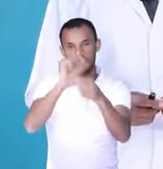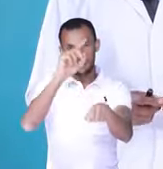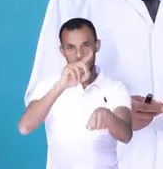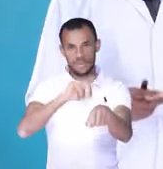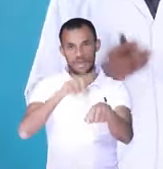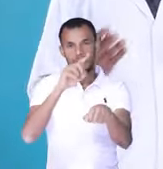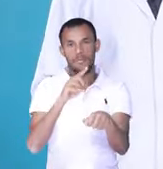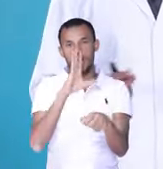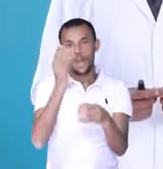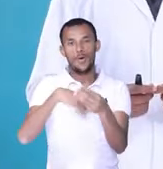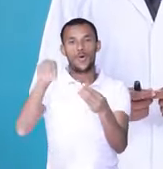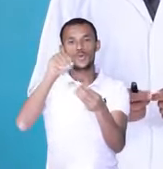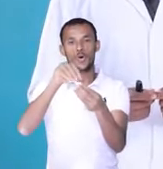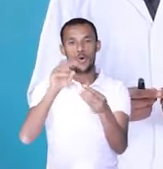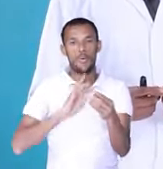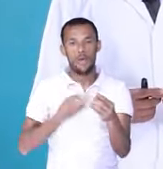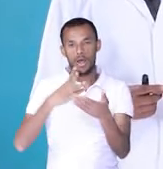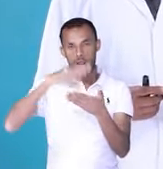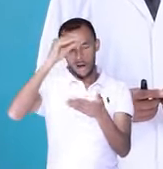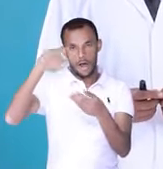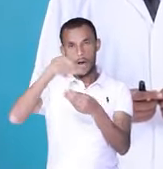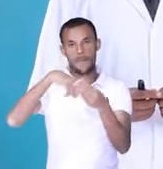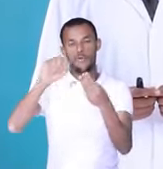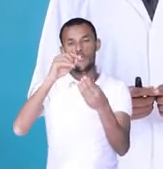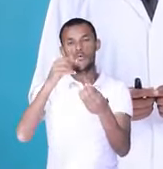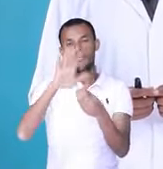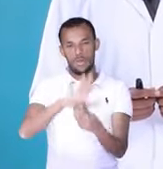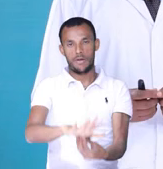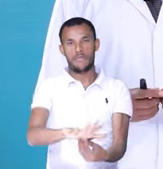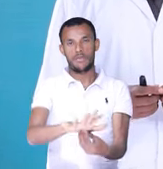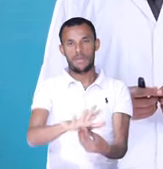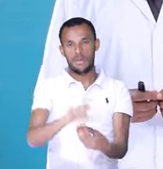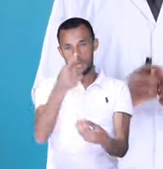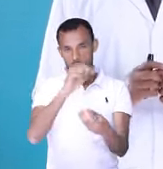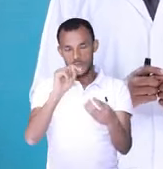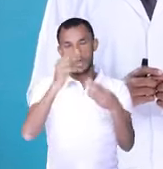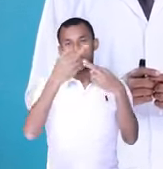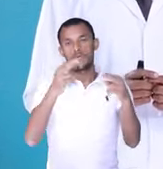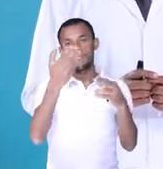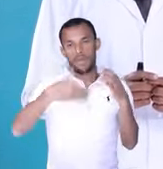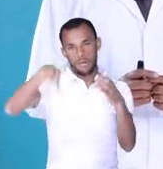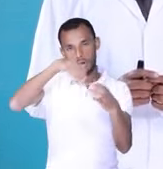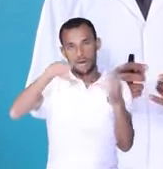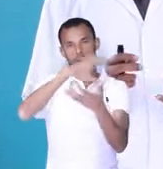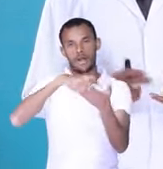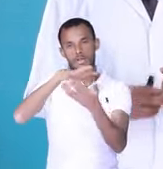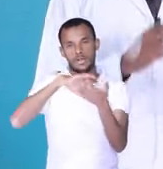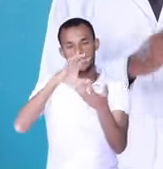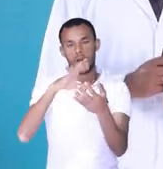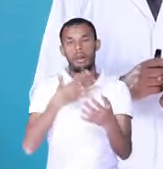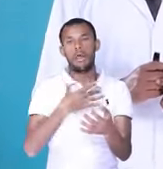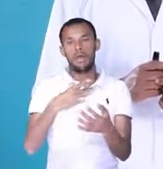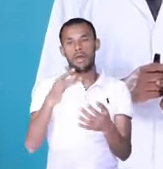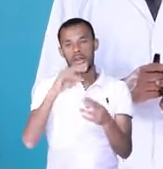time. Also discuss about factors that affect the rates of chemical reaction,